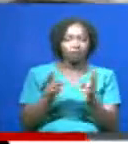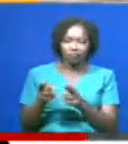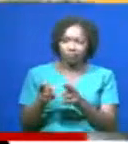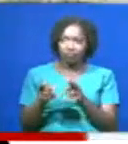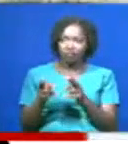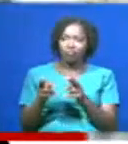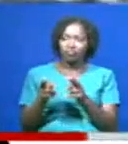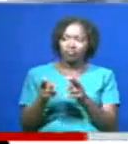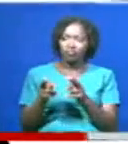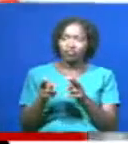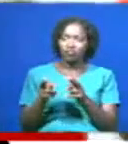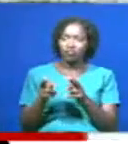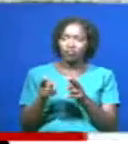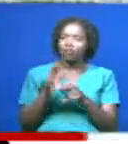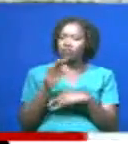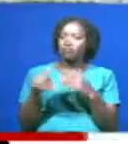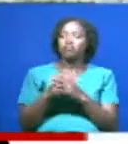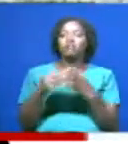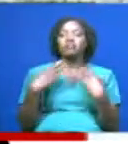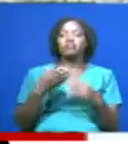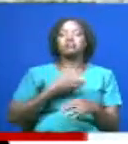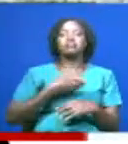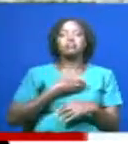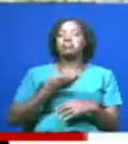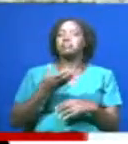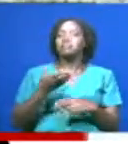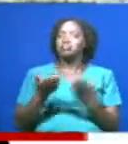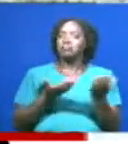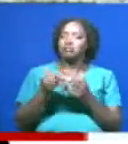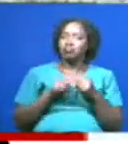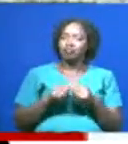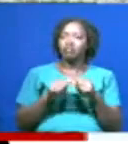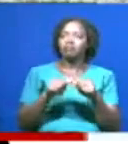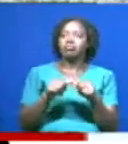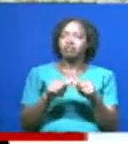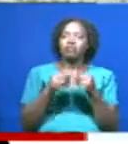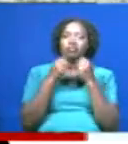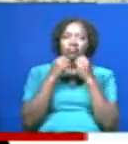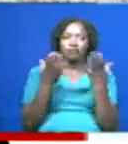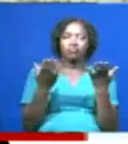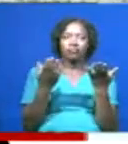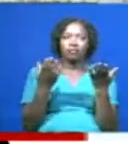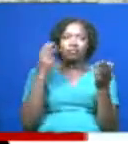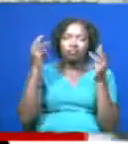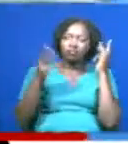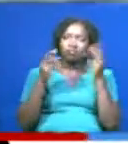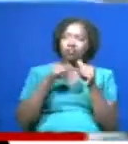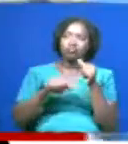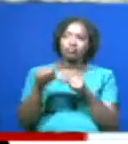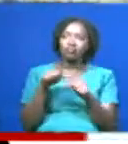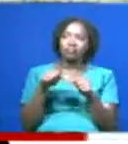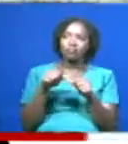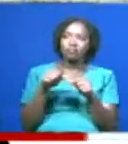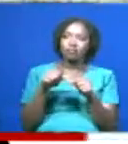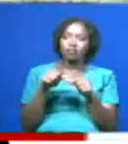County. Everyone is just on his or her own business. Nothing to be worried about in Mombasa County. And